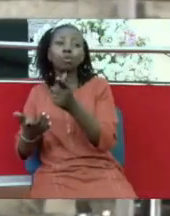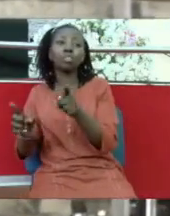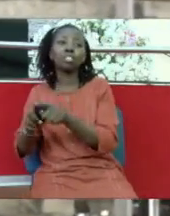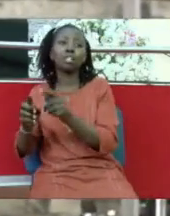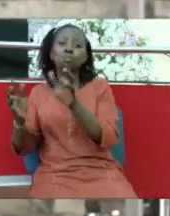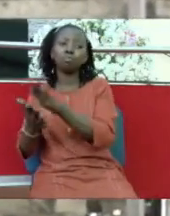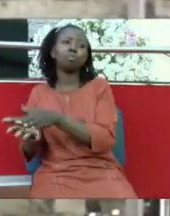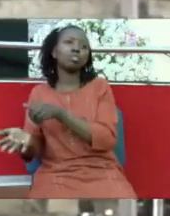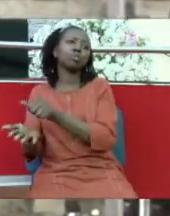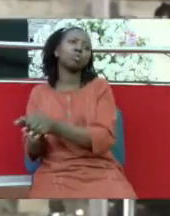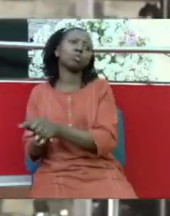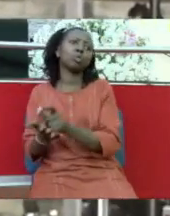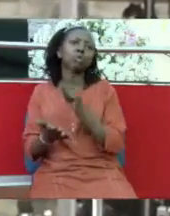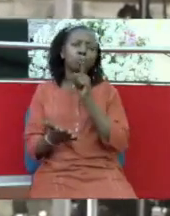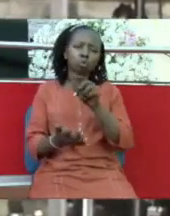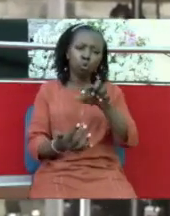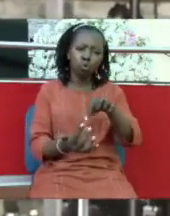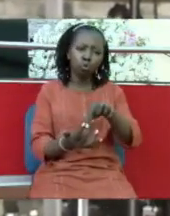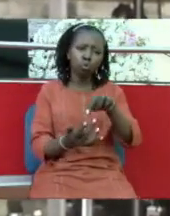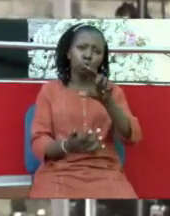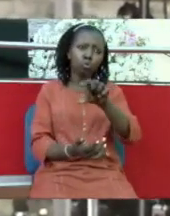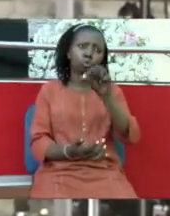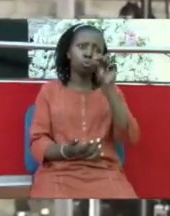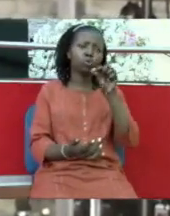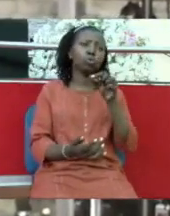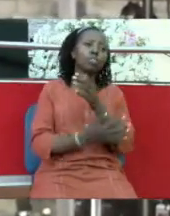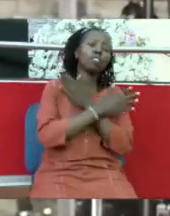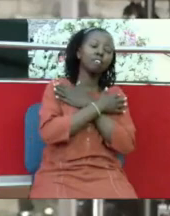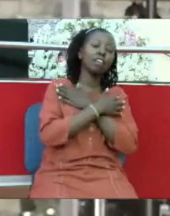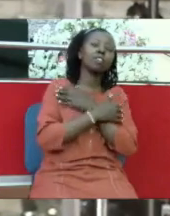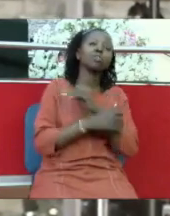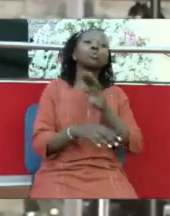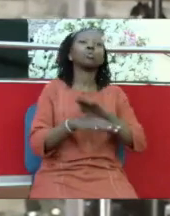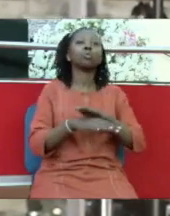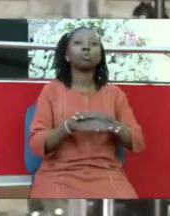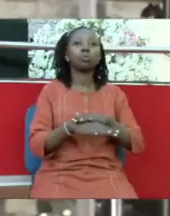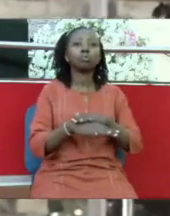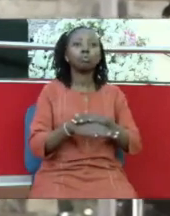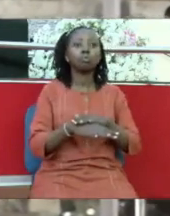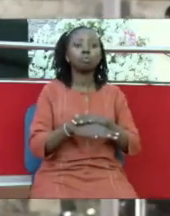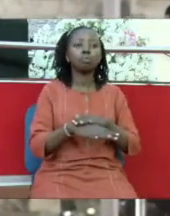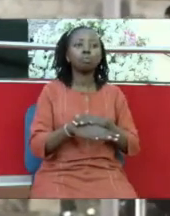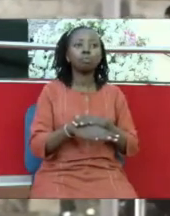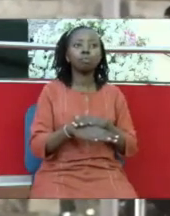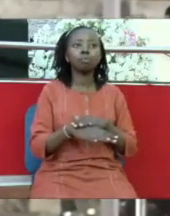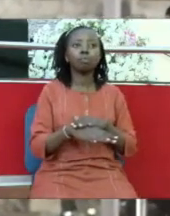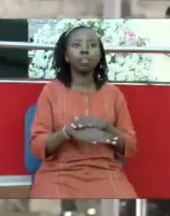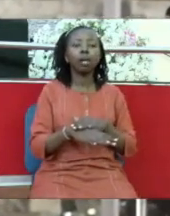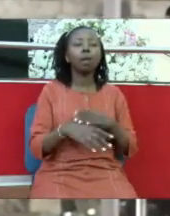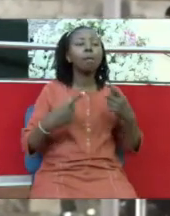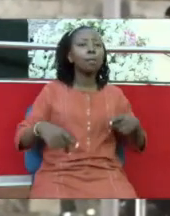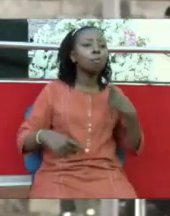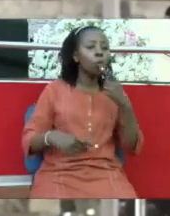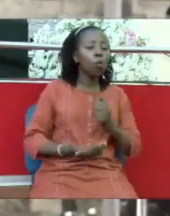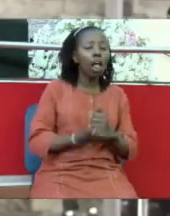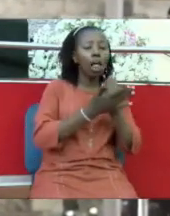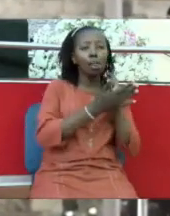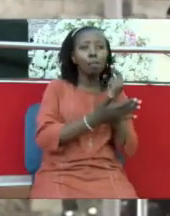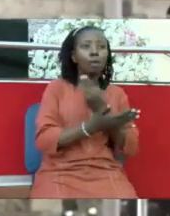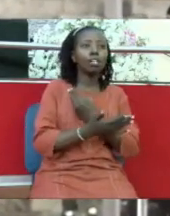So we choose our company as well. Because whatever we choose helps us to go where we are going. Amen.